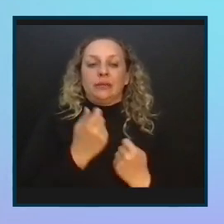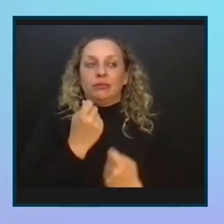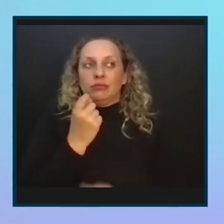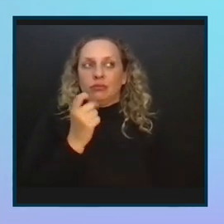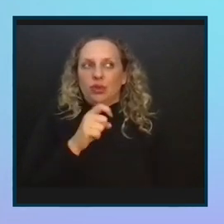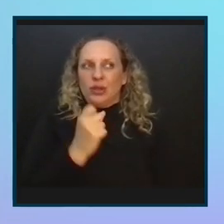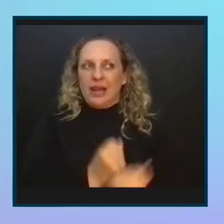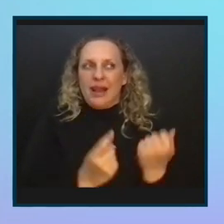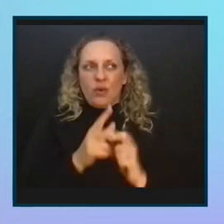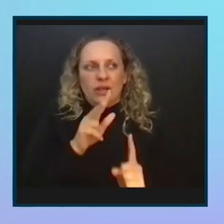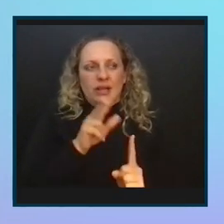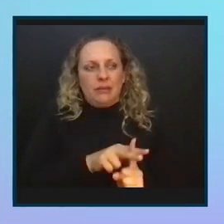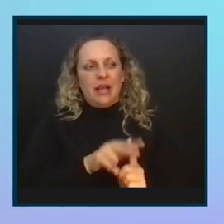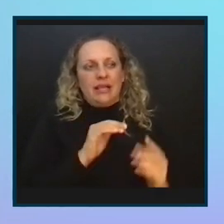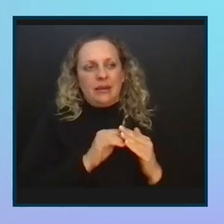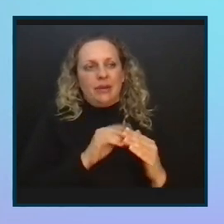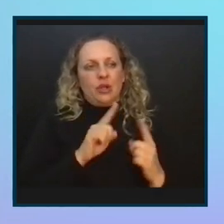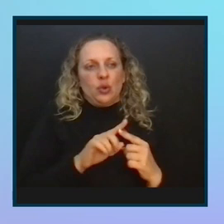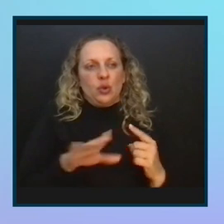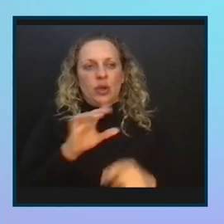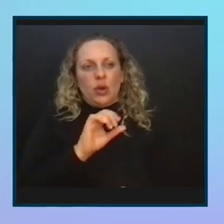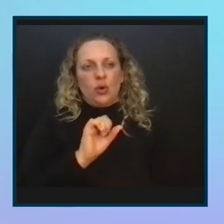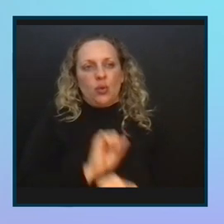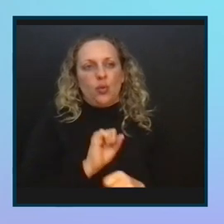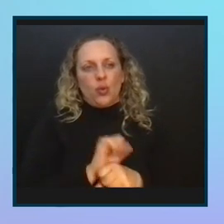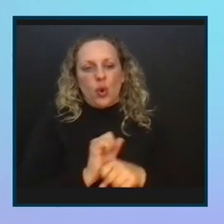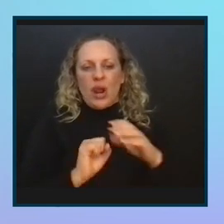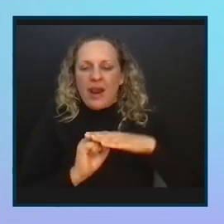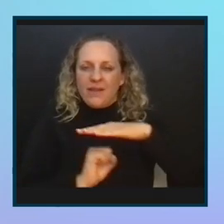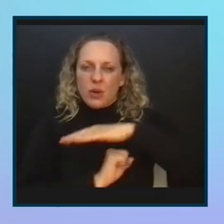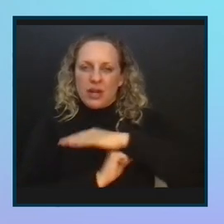everyone apply accessibility to their work at a foundational level?